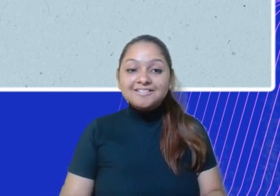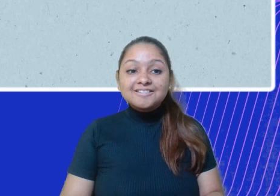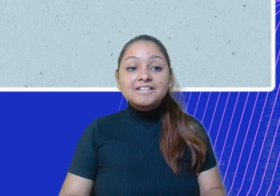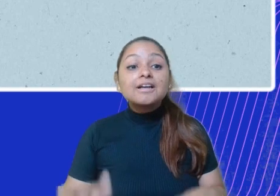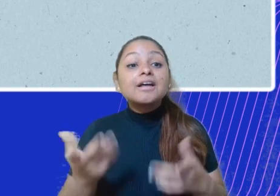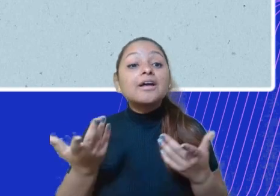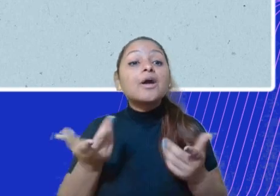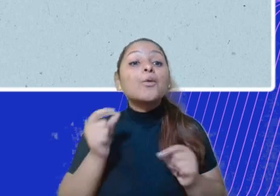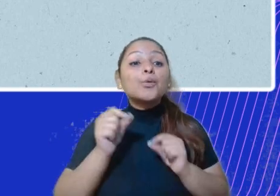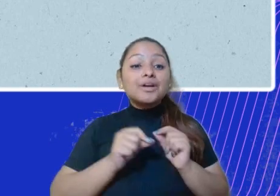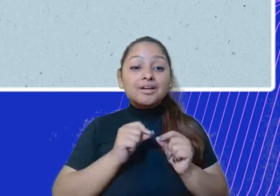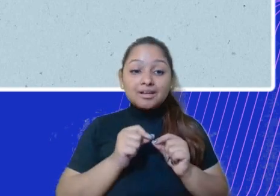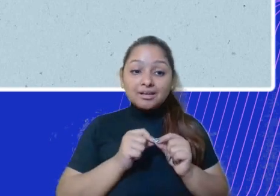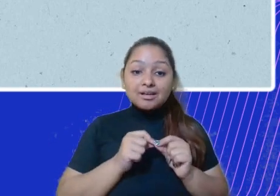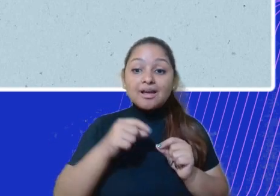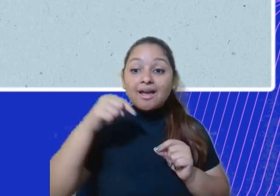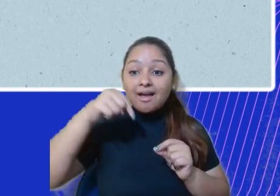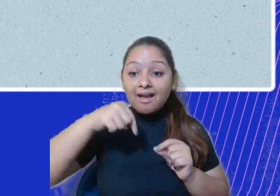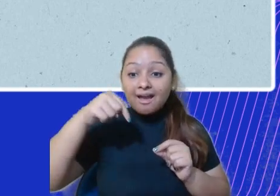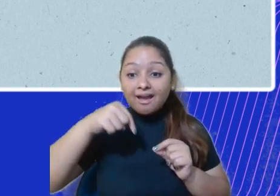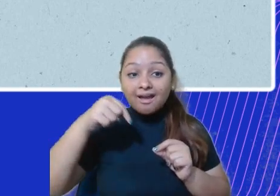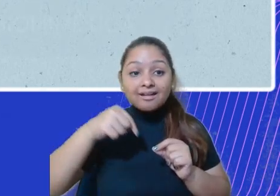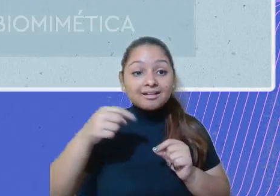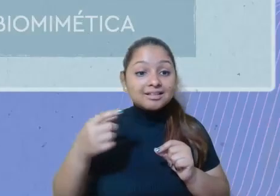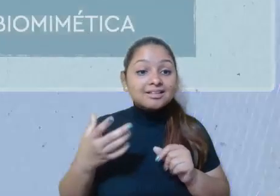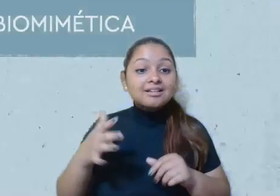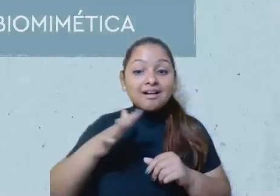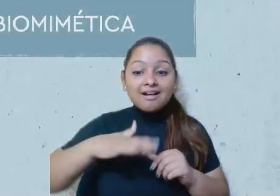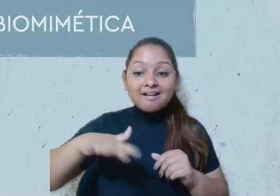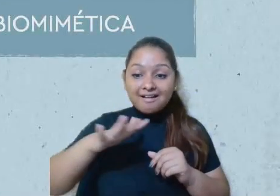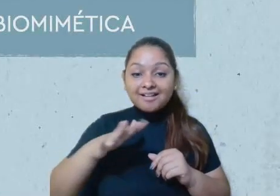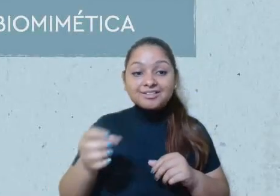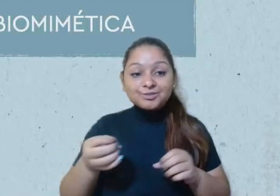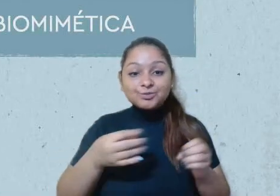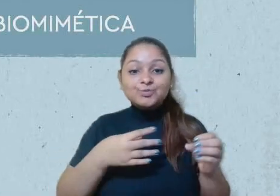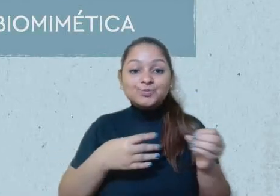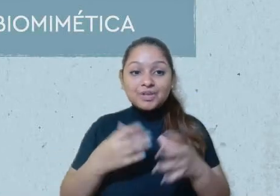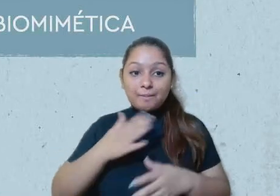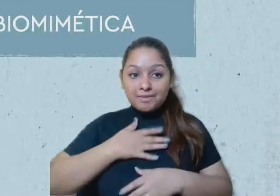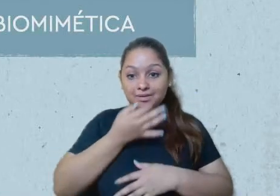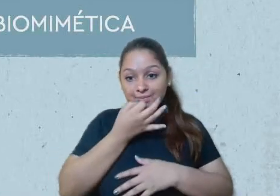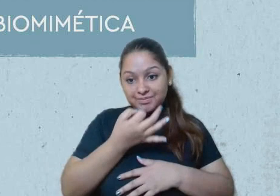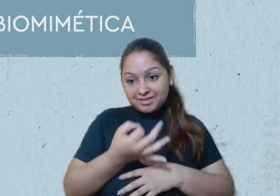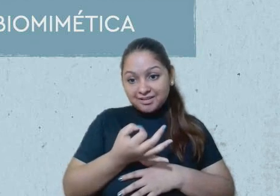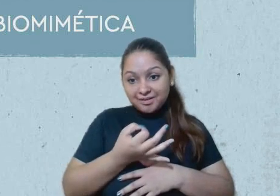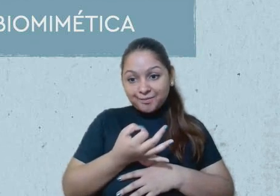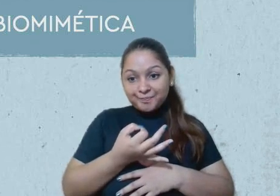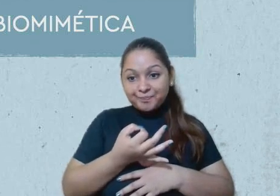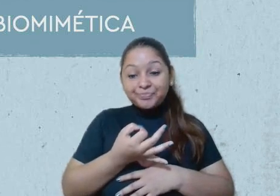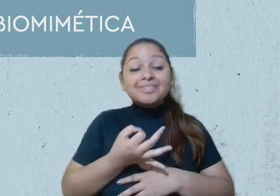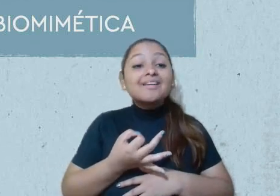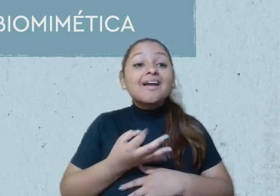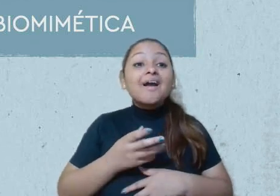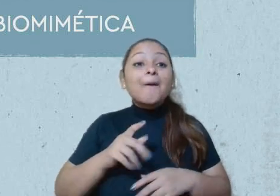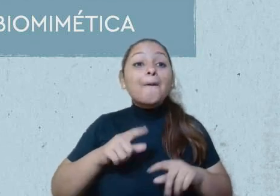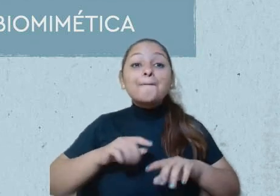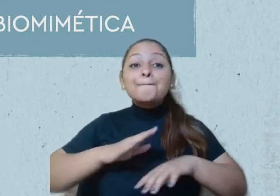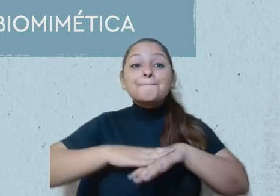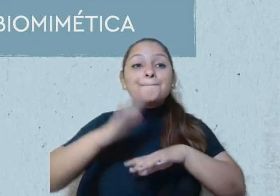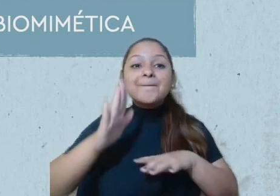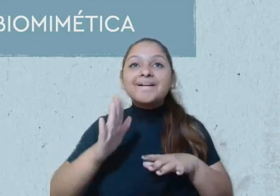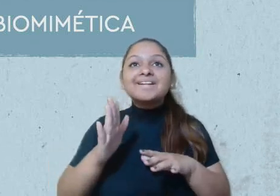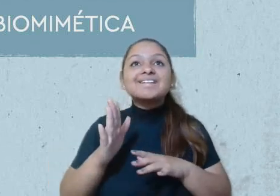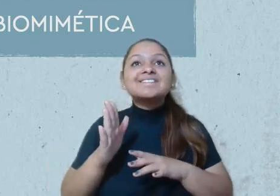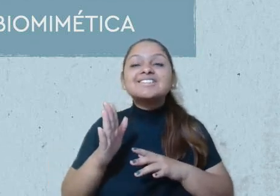of Suzano Ventures. This innovation environment, my personal opinion, I consider that the more